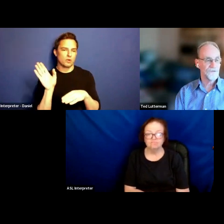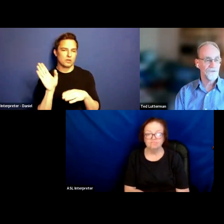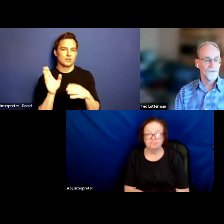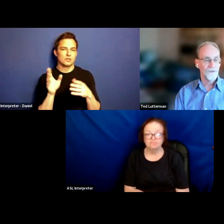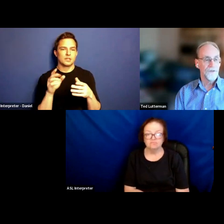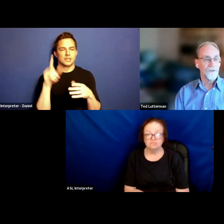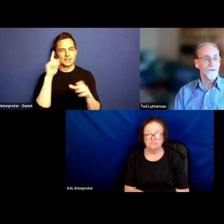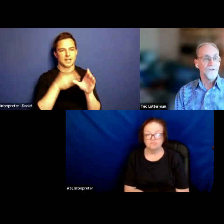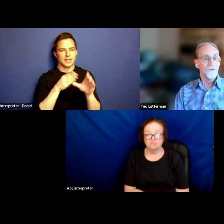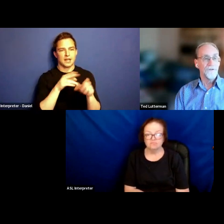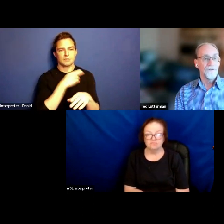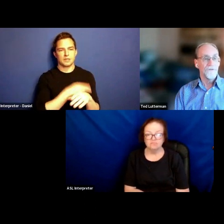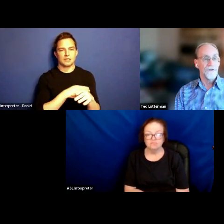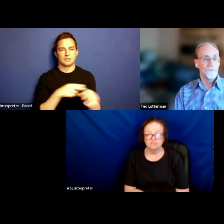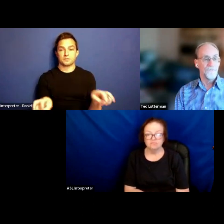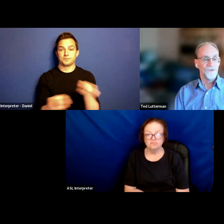hospitals.